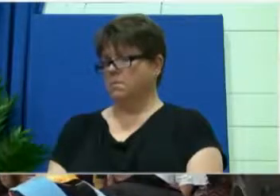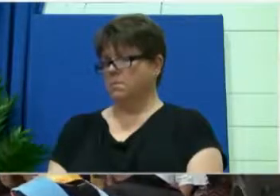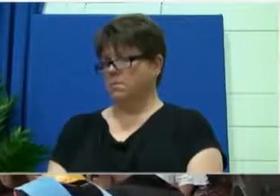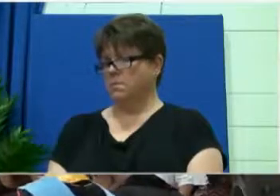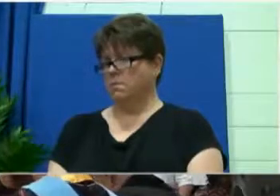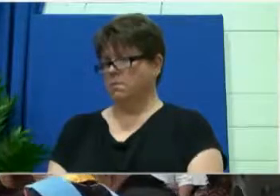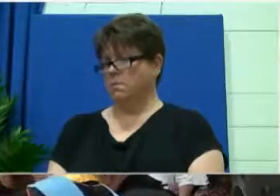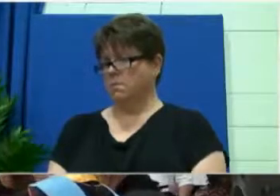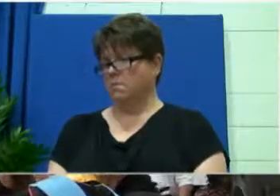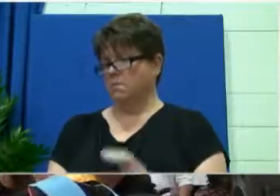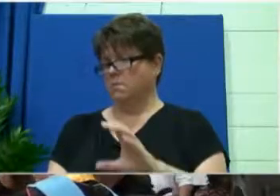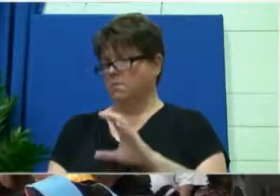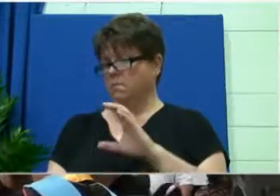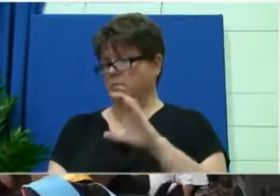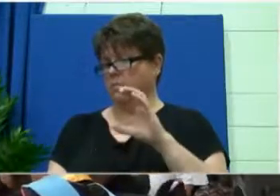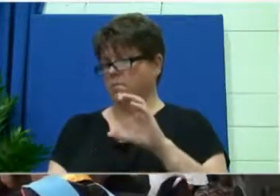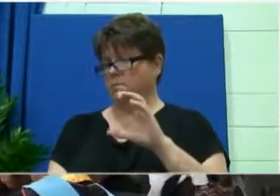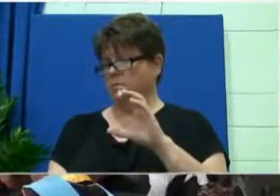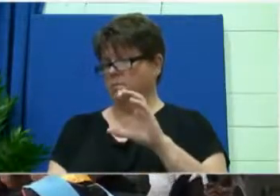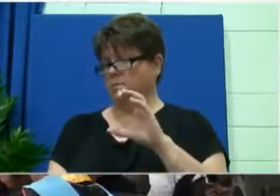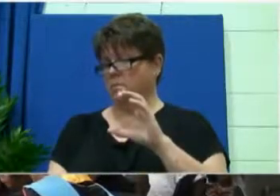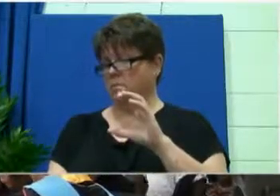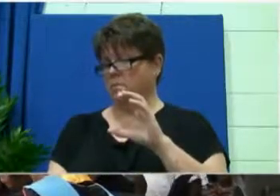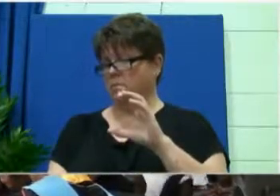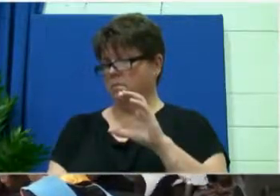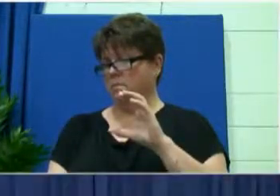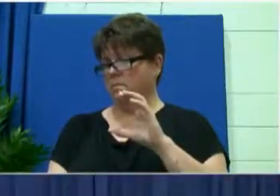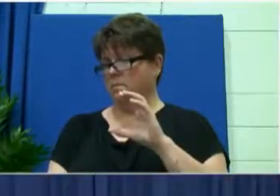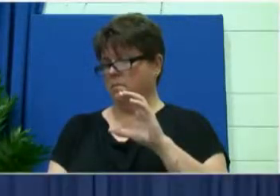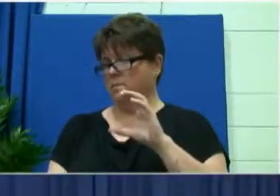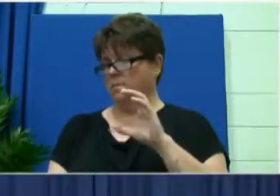Kaylin D. Weston, Associate in Arts.